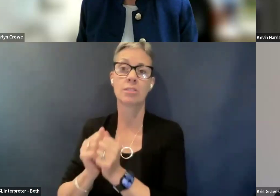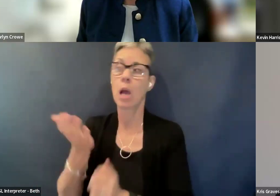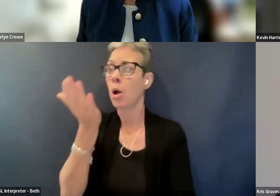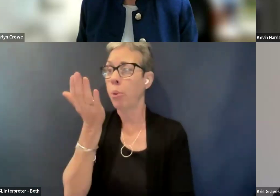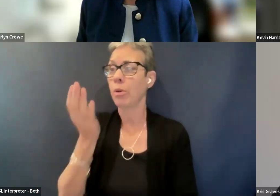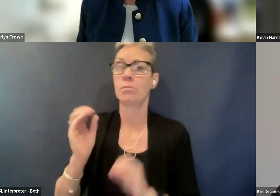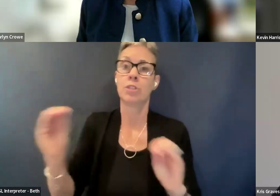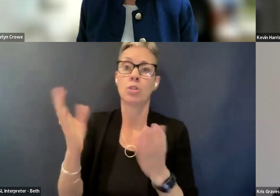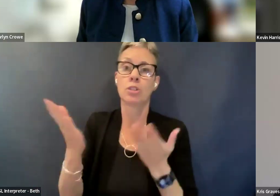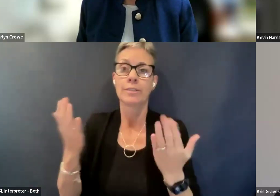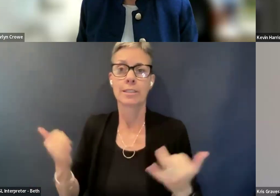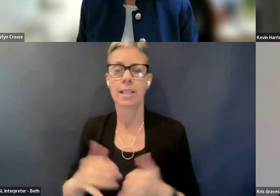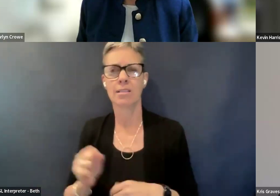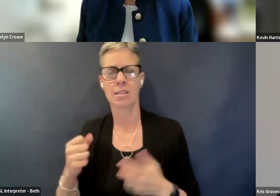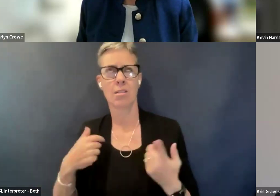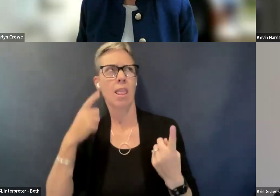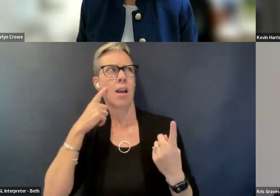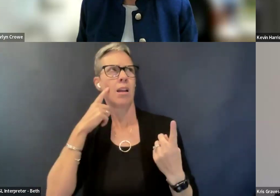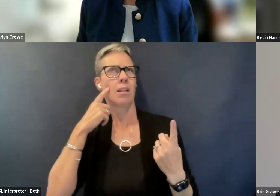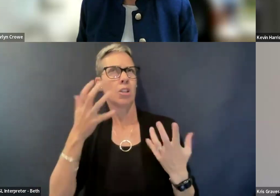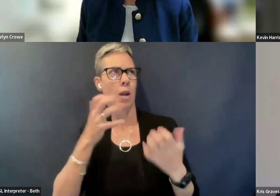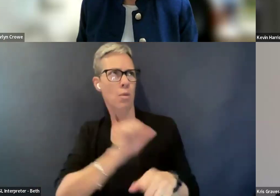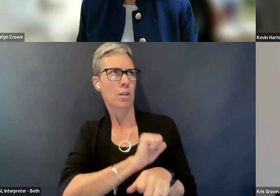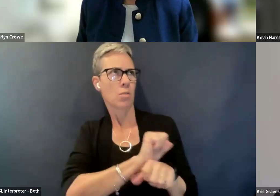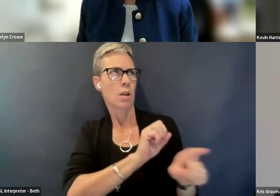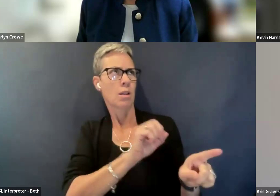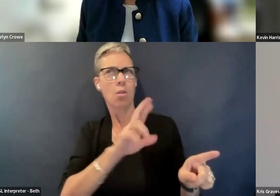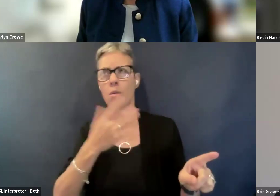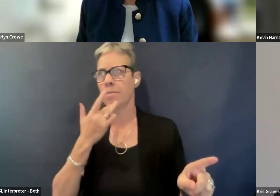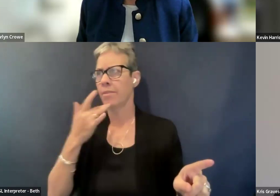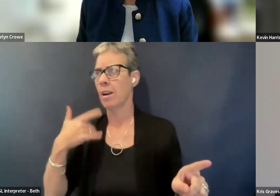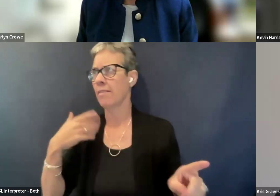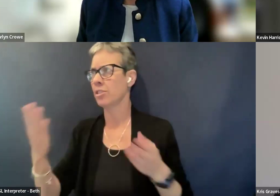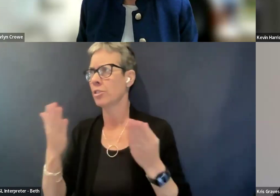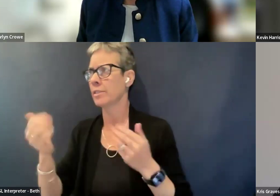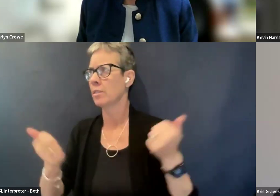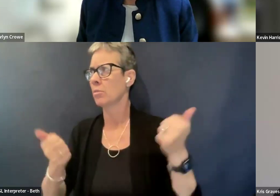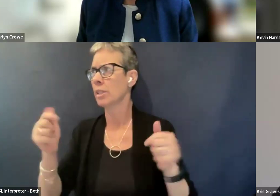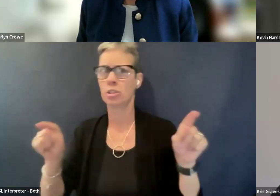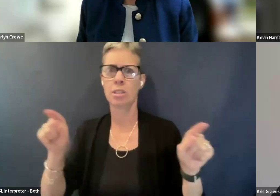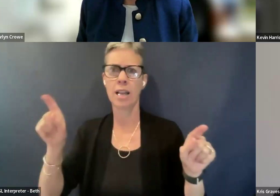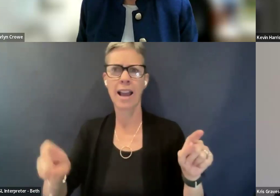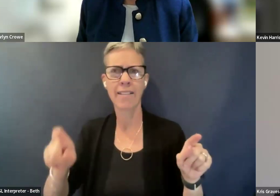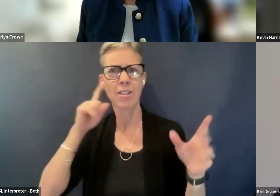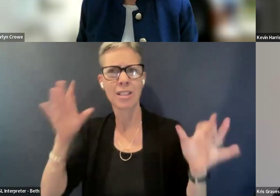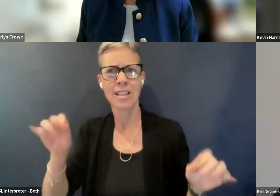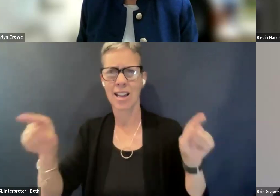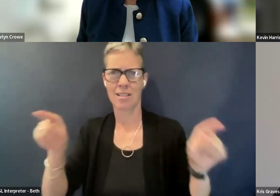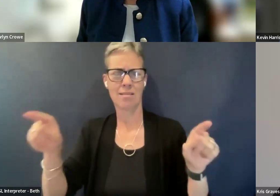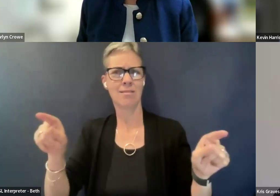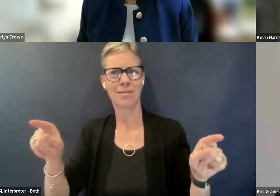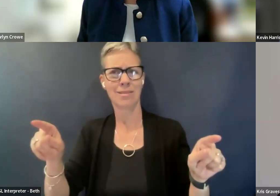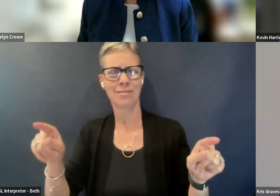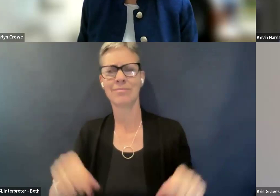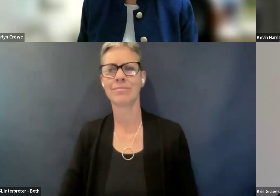So there were many times I had to think about, do I want this job or do I want the services? And um, I